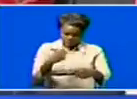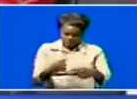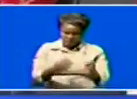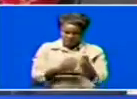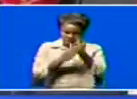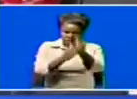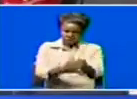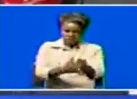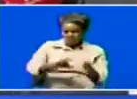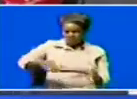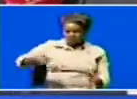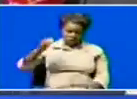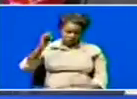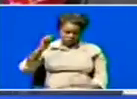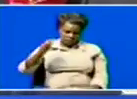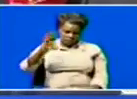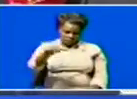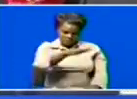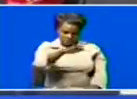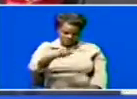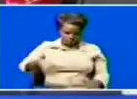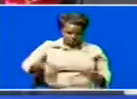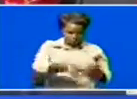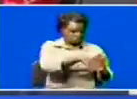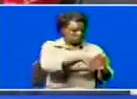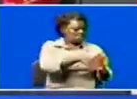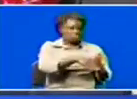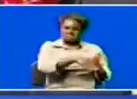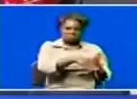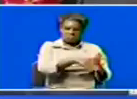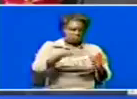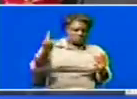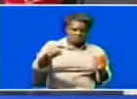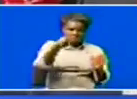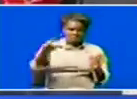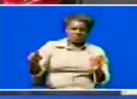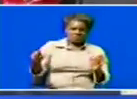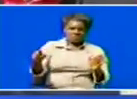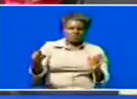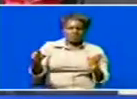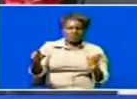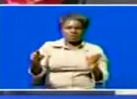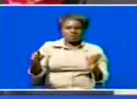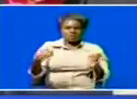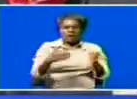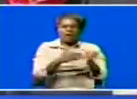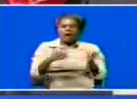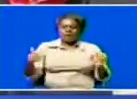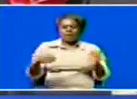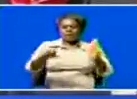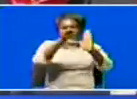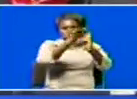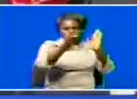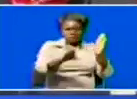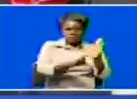leadership of the county assembly has been removed is unprocedural. It is against the constitution